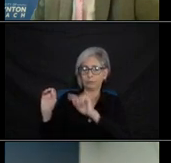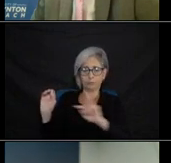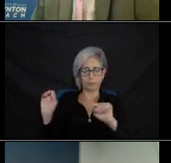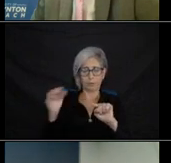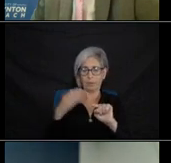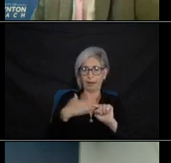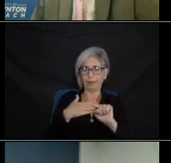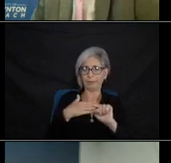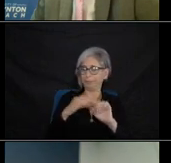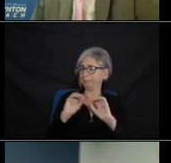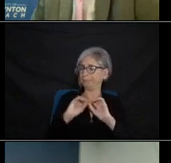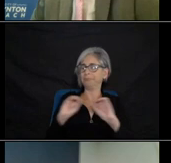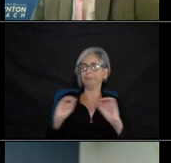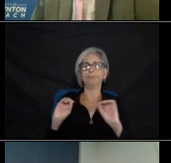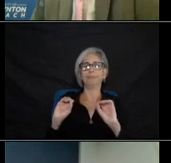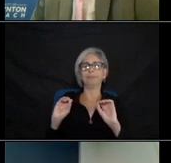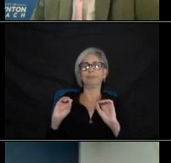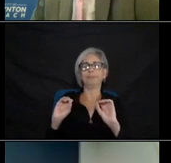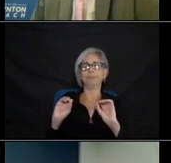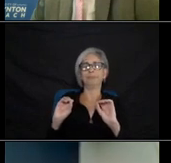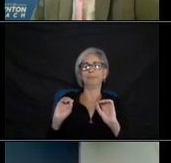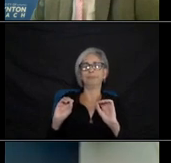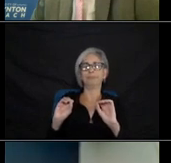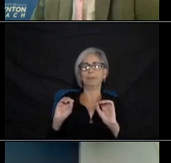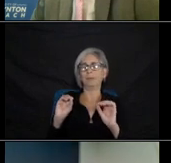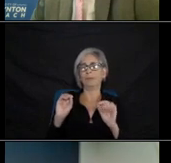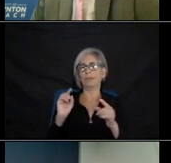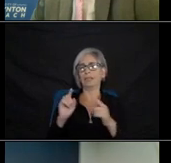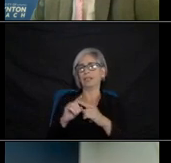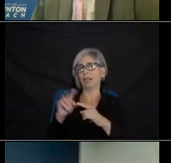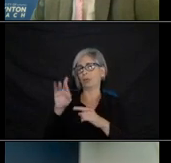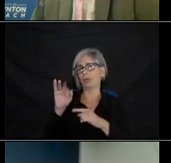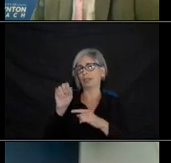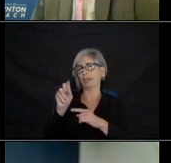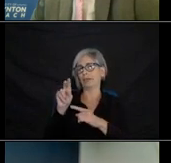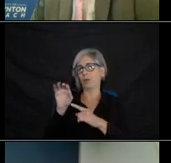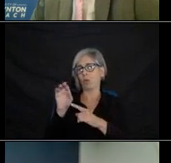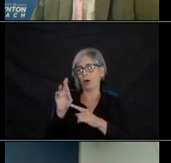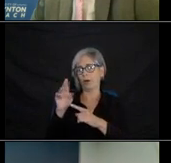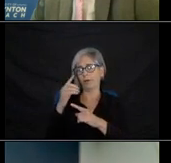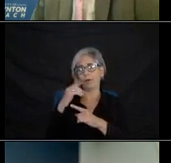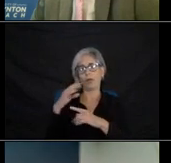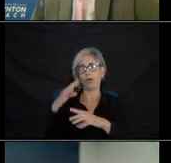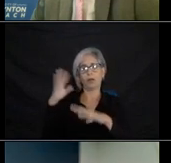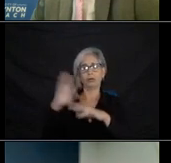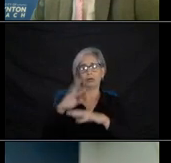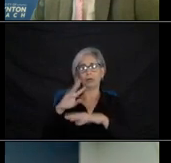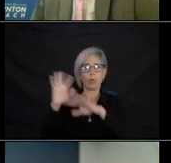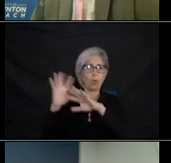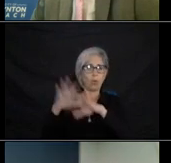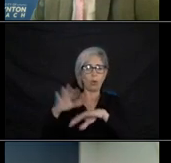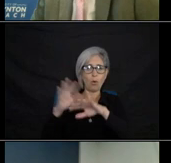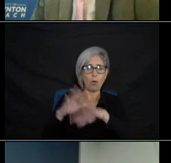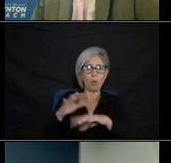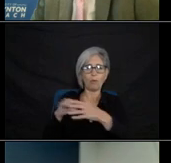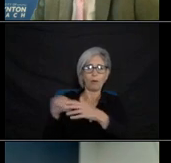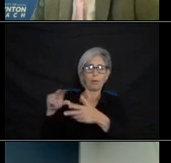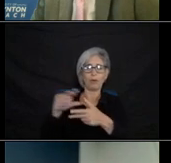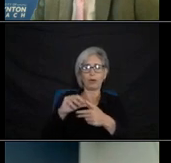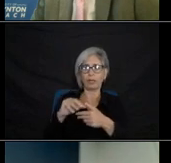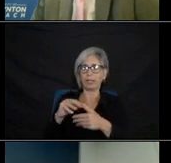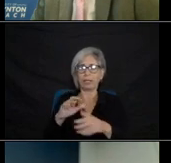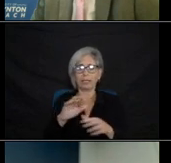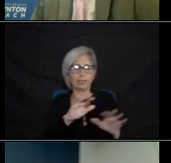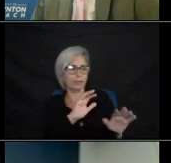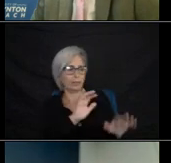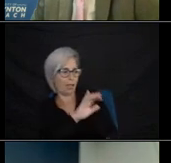That site has actually acted as a reservoir for the stormwater that came in hurricanes. So